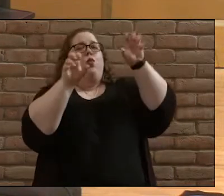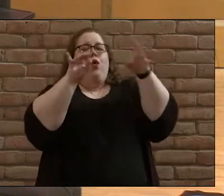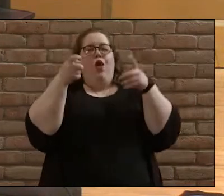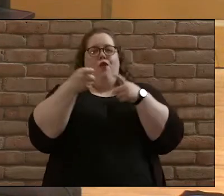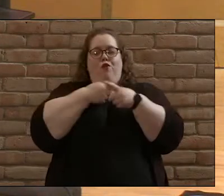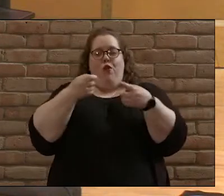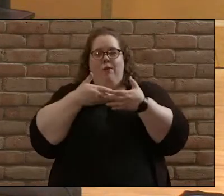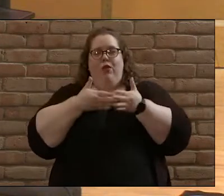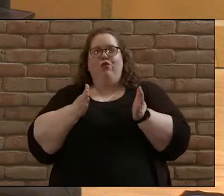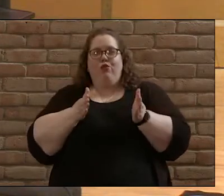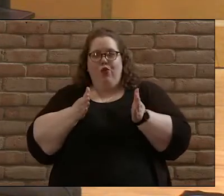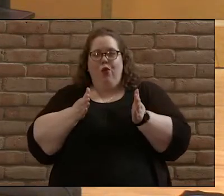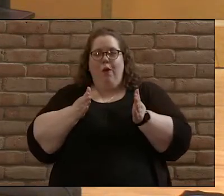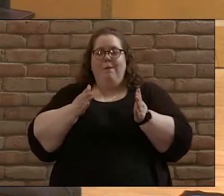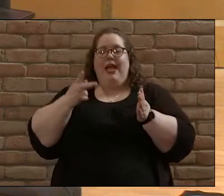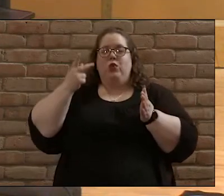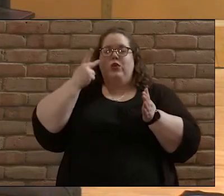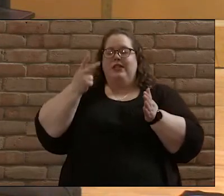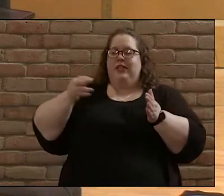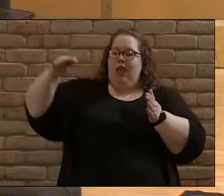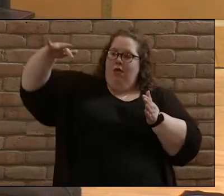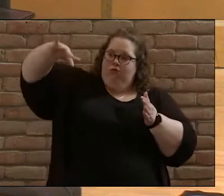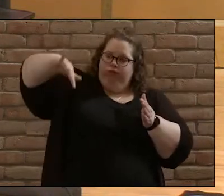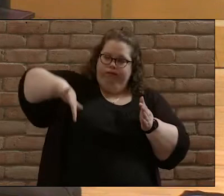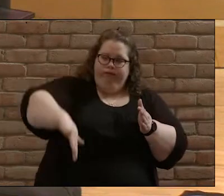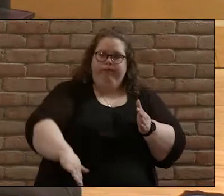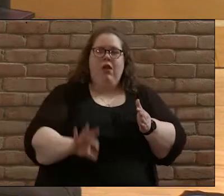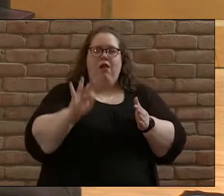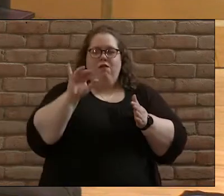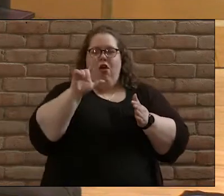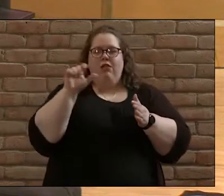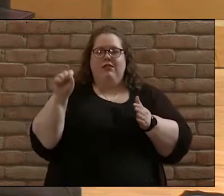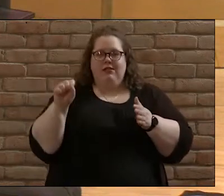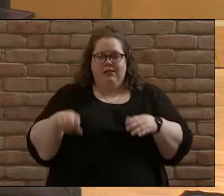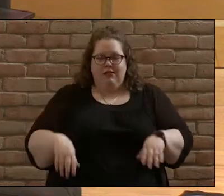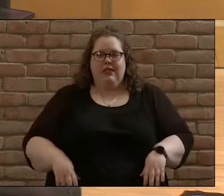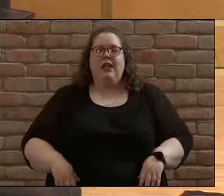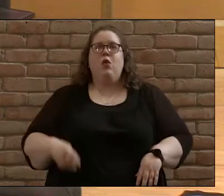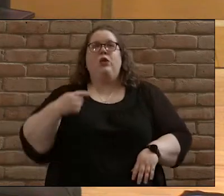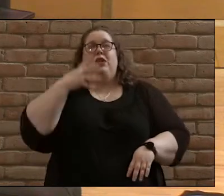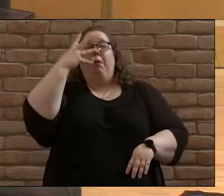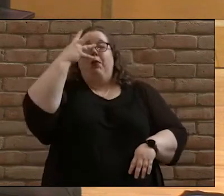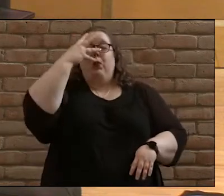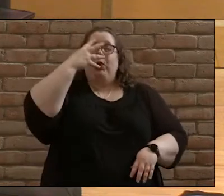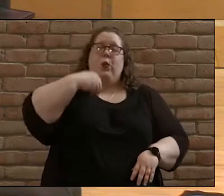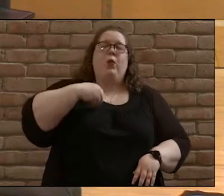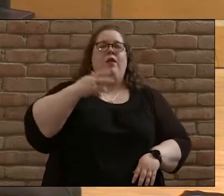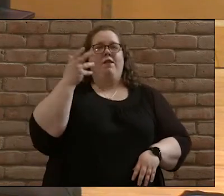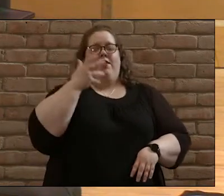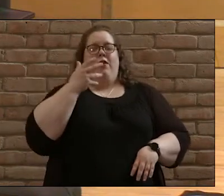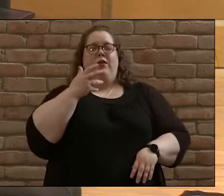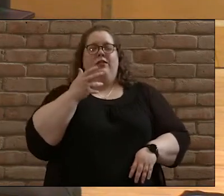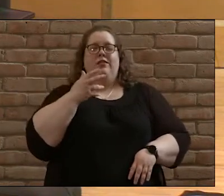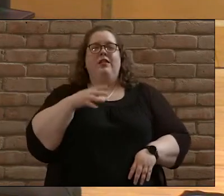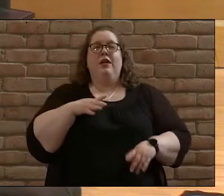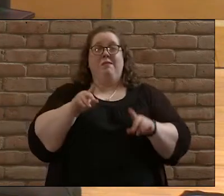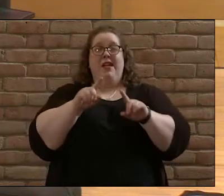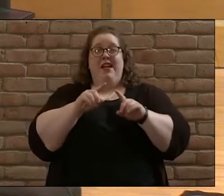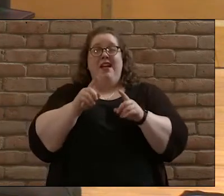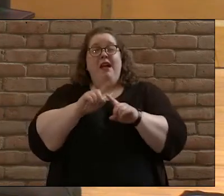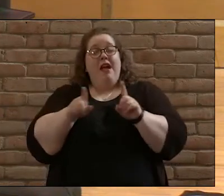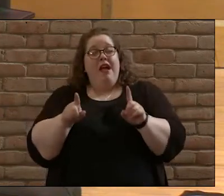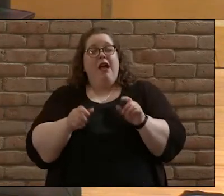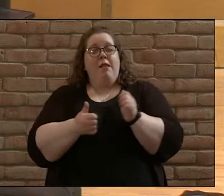and above the falls. And it was a beautiful display of fireworks, but the most surprising thing and the coolest thing was